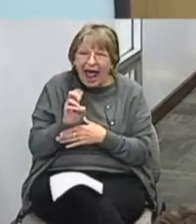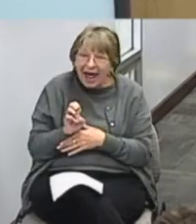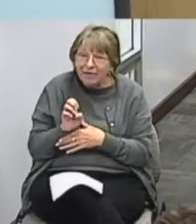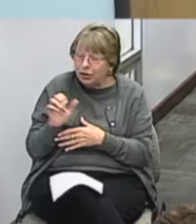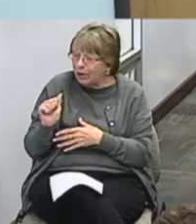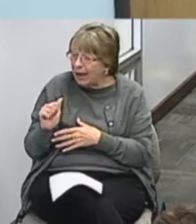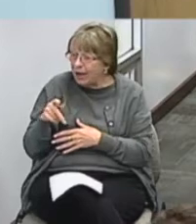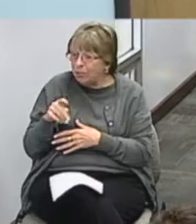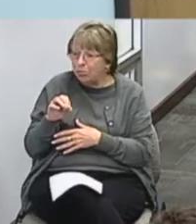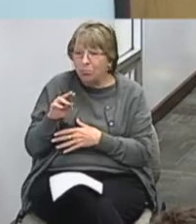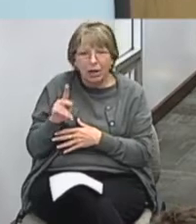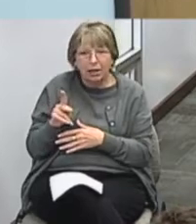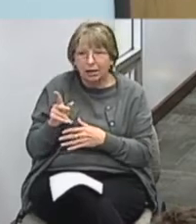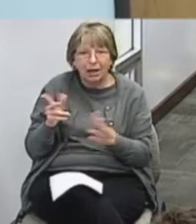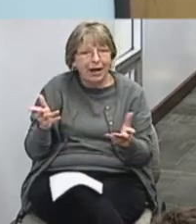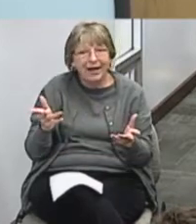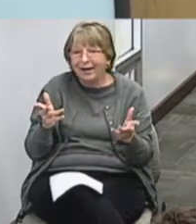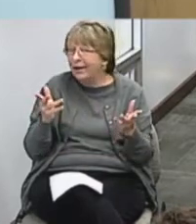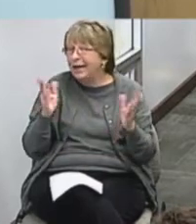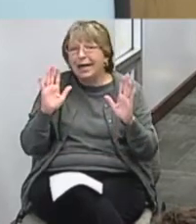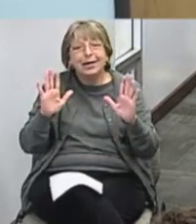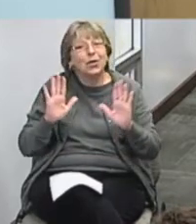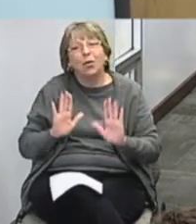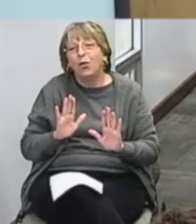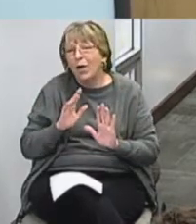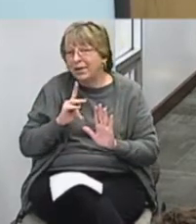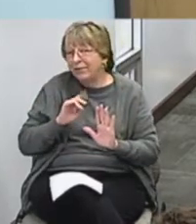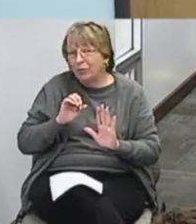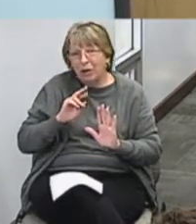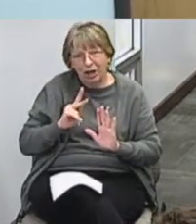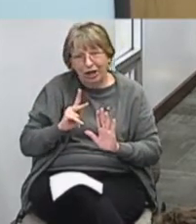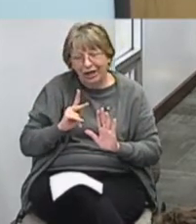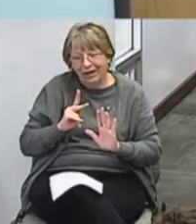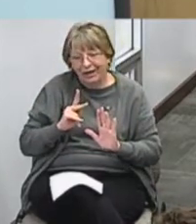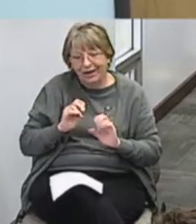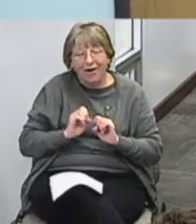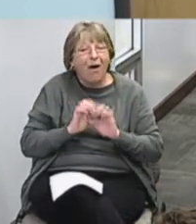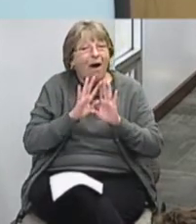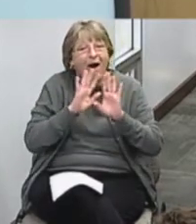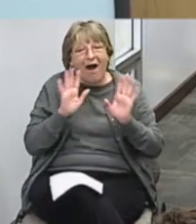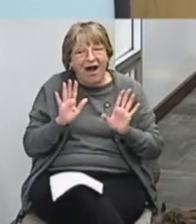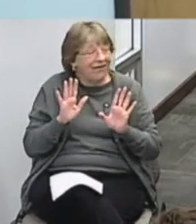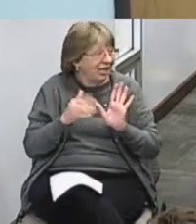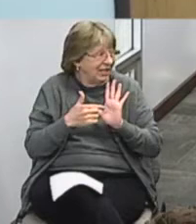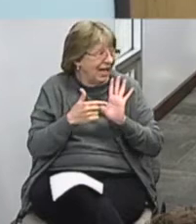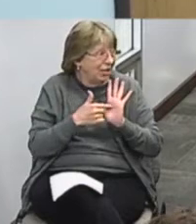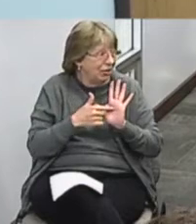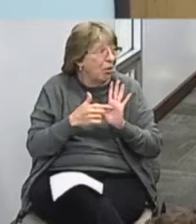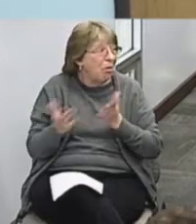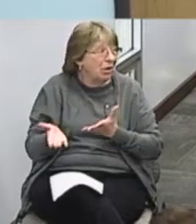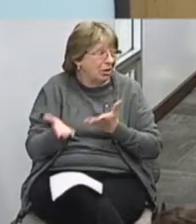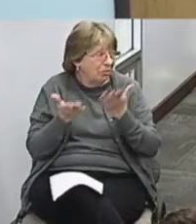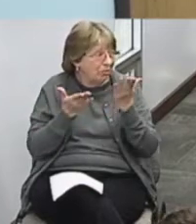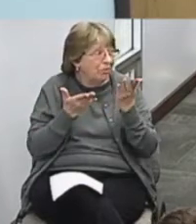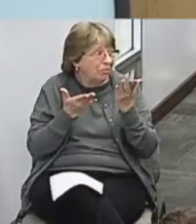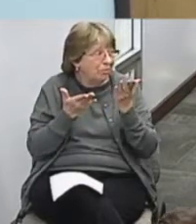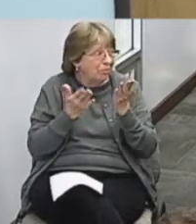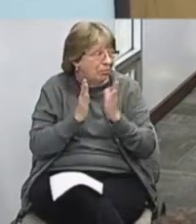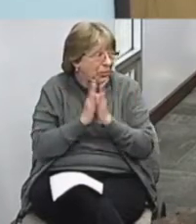is a fantastic park. Obviously, I show in the proposal there's some needs for